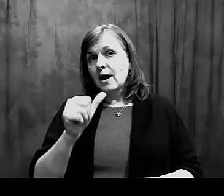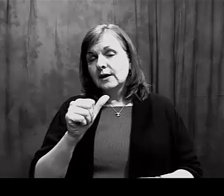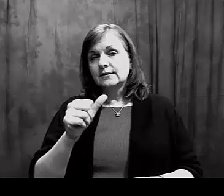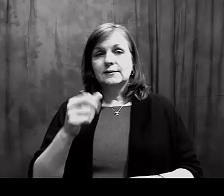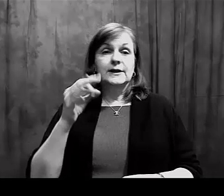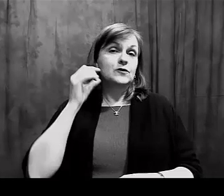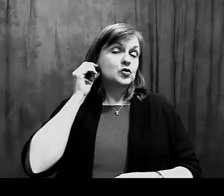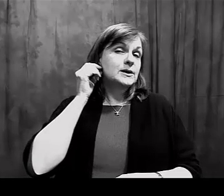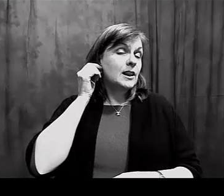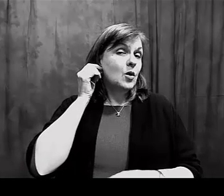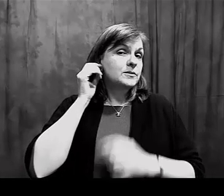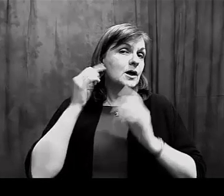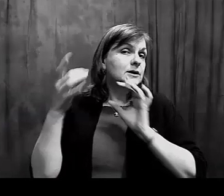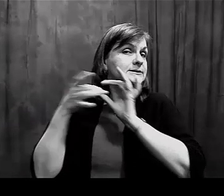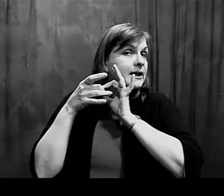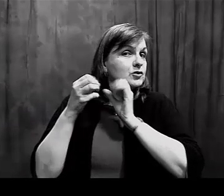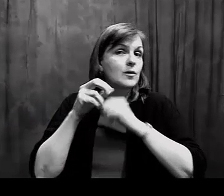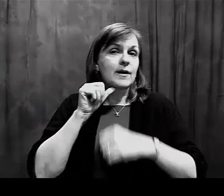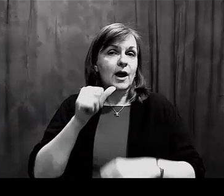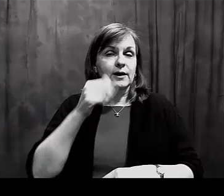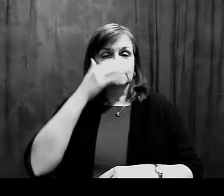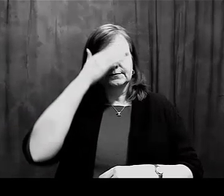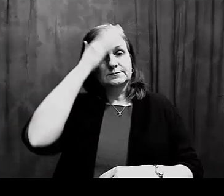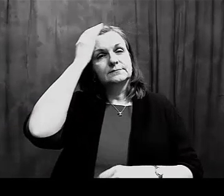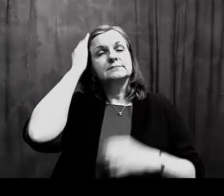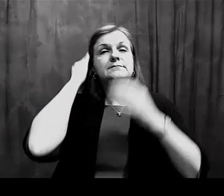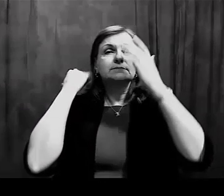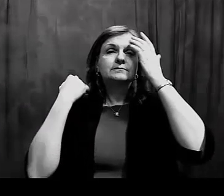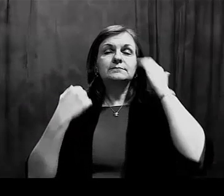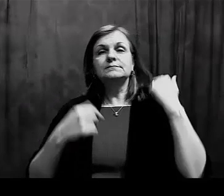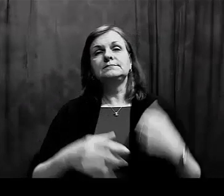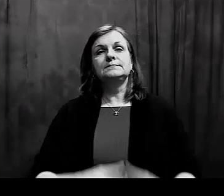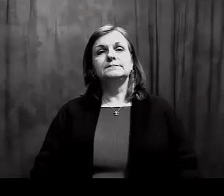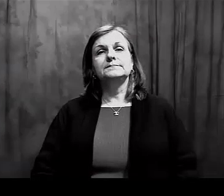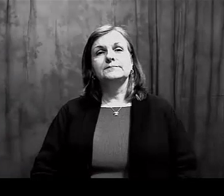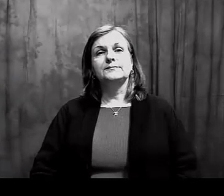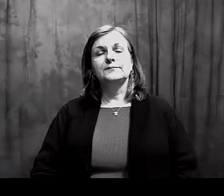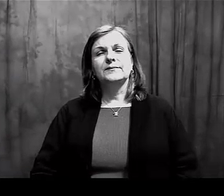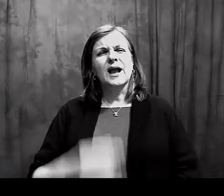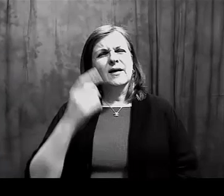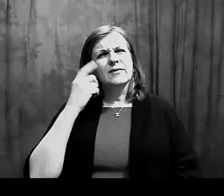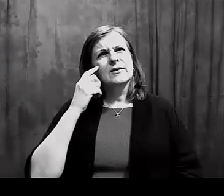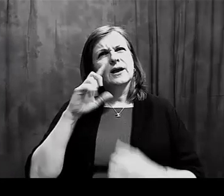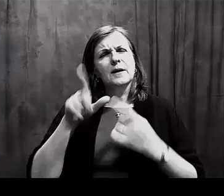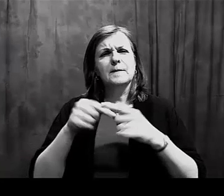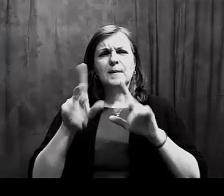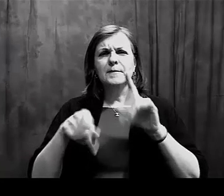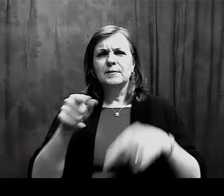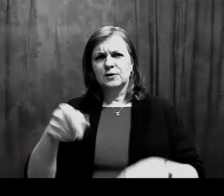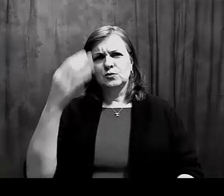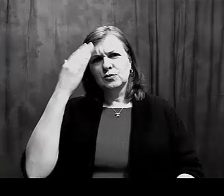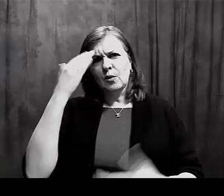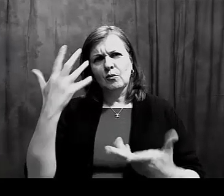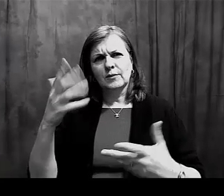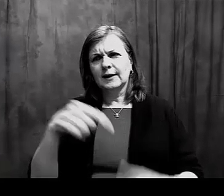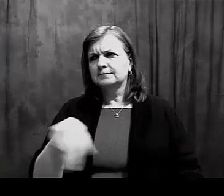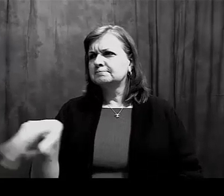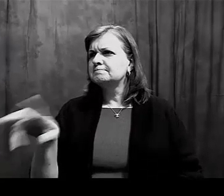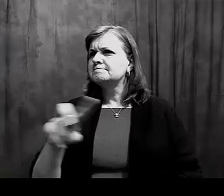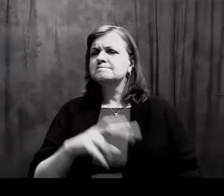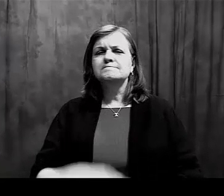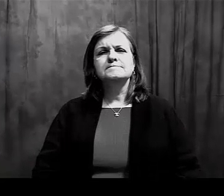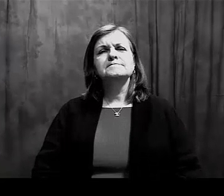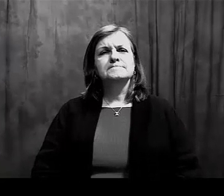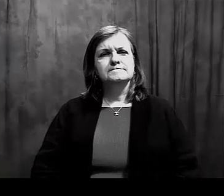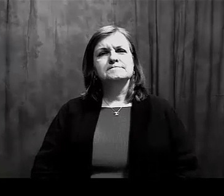peak, whether or not your earlobes are attached. But let's think for a minute. Think about people